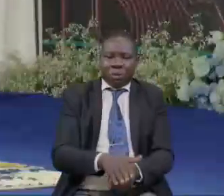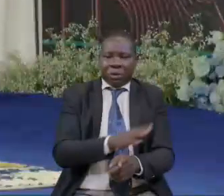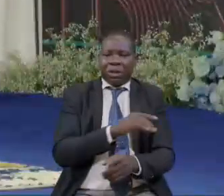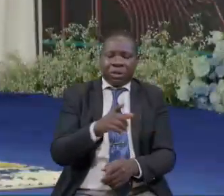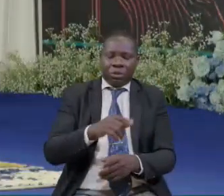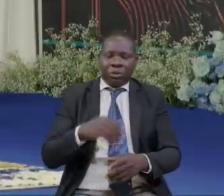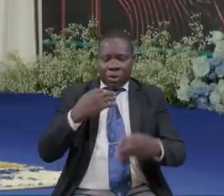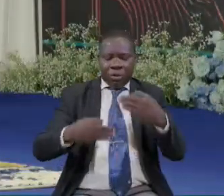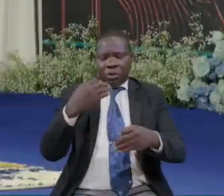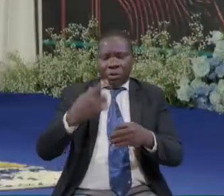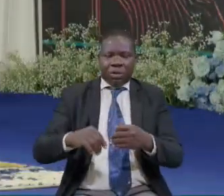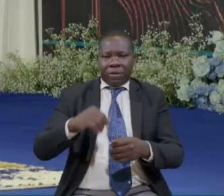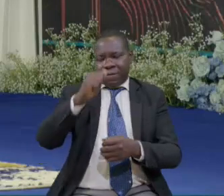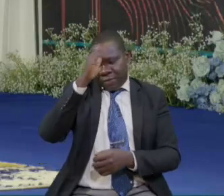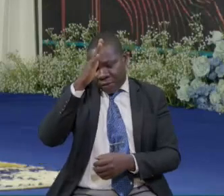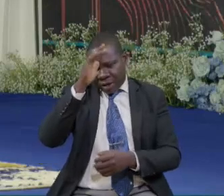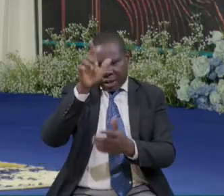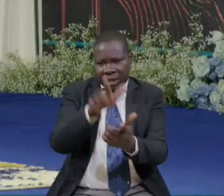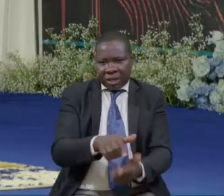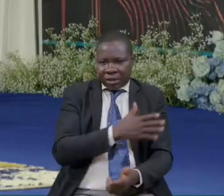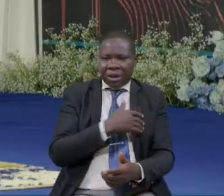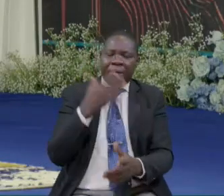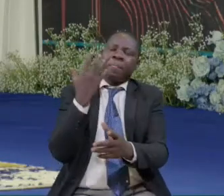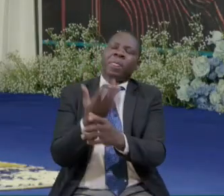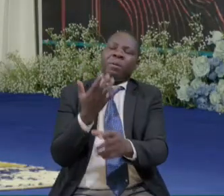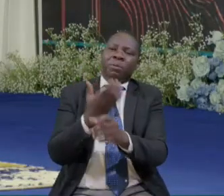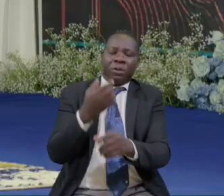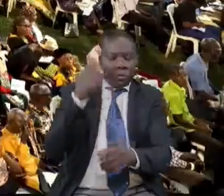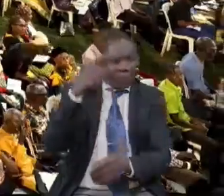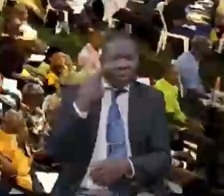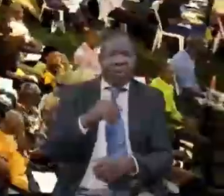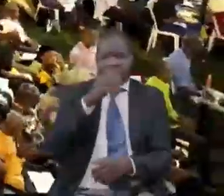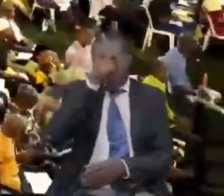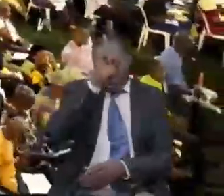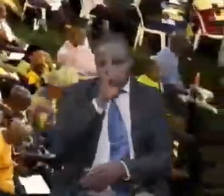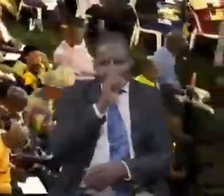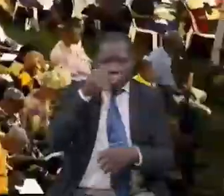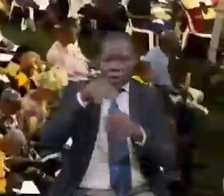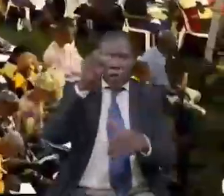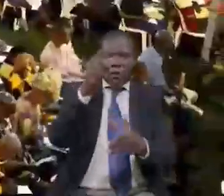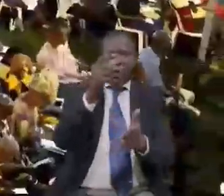and you plead for the widow. Look at verse 18. Then he says,